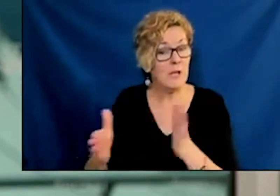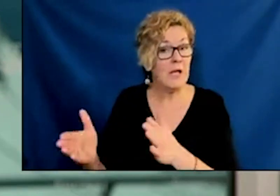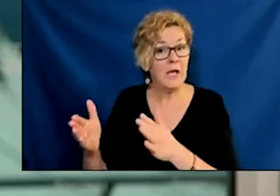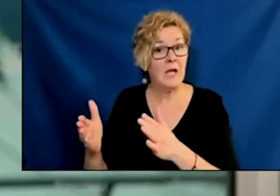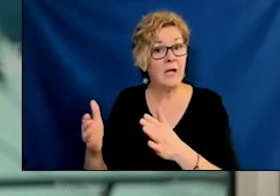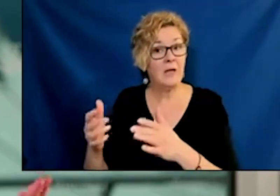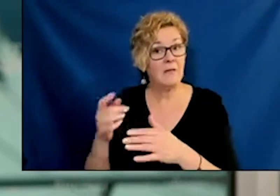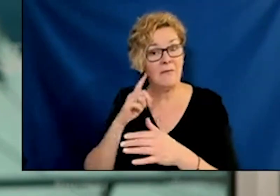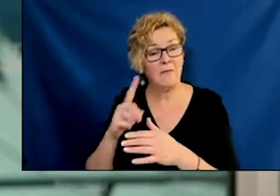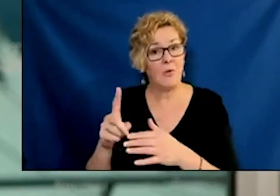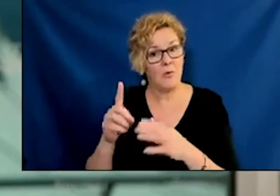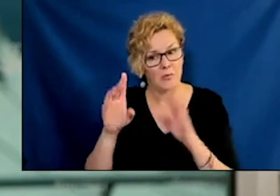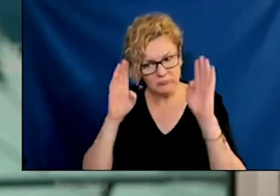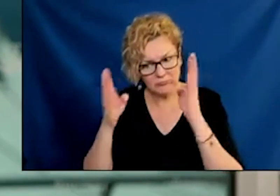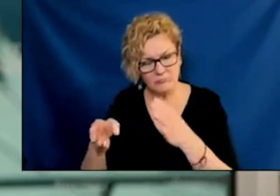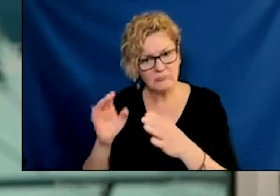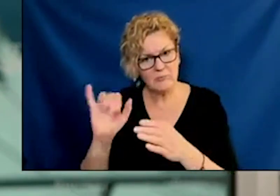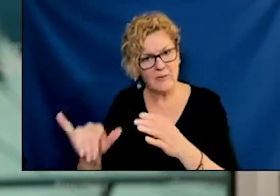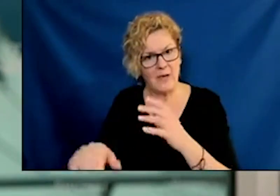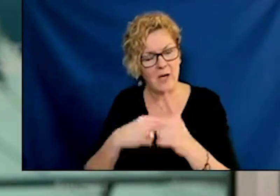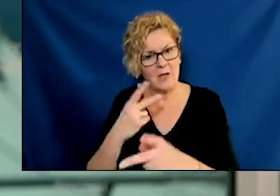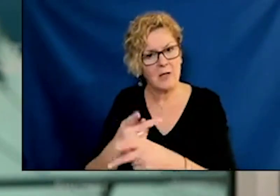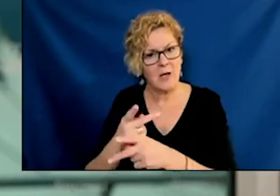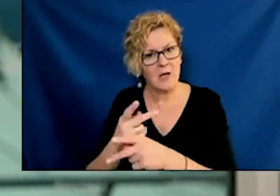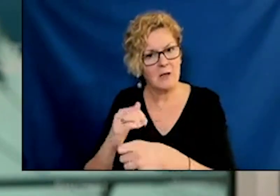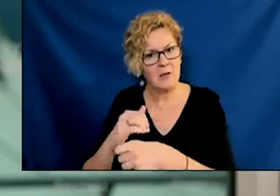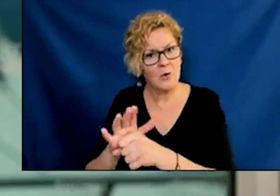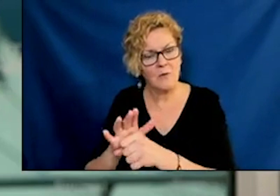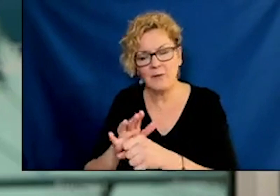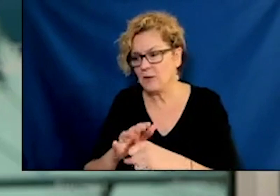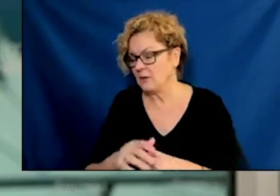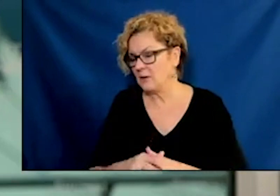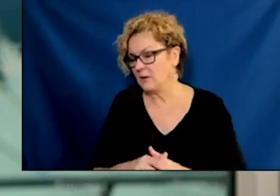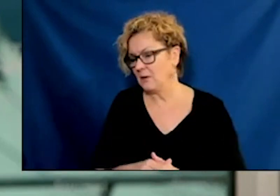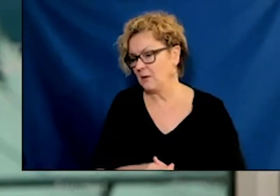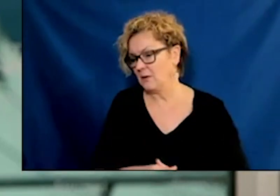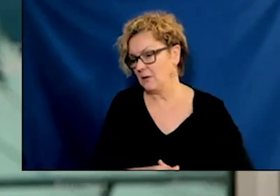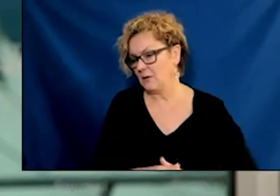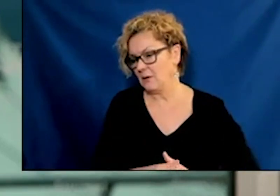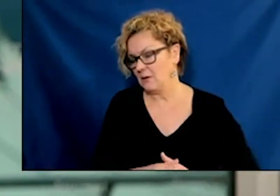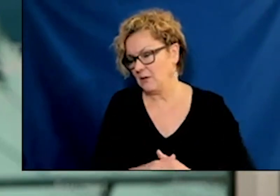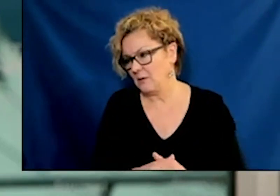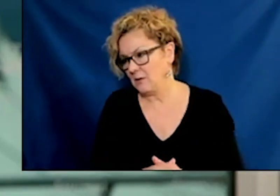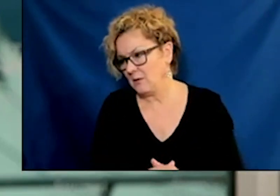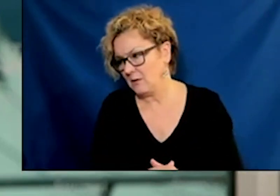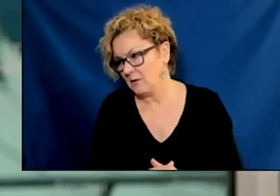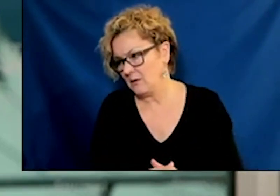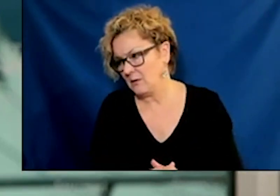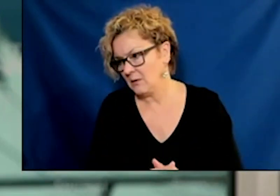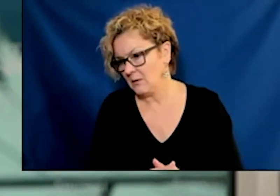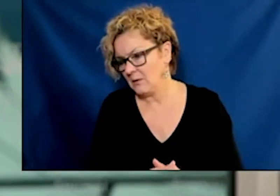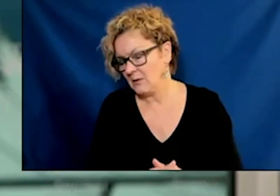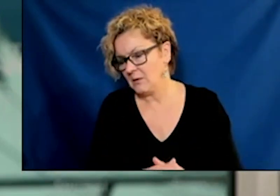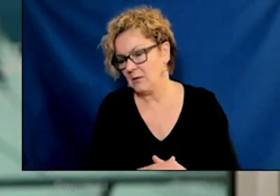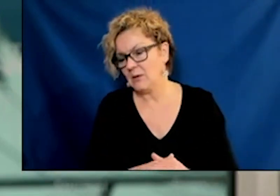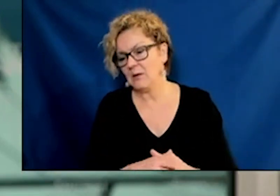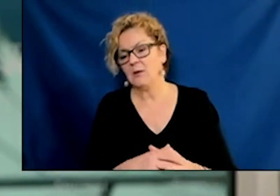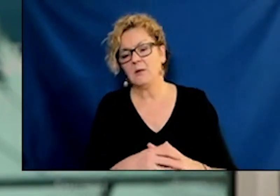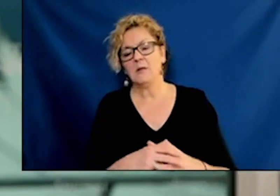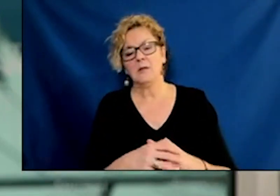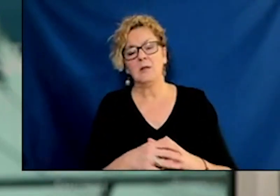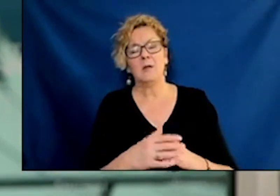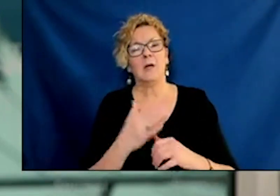has been expressed, including in your paper around COVID-0, is likely not